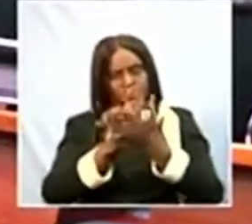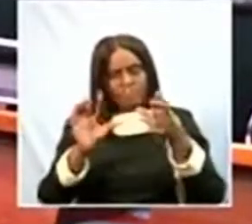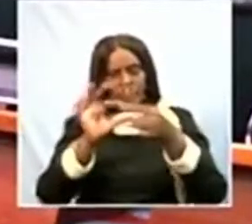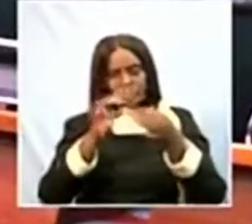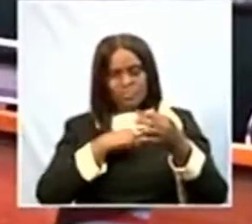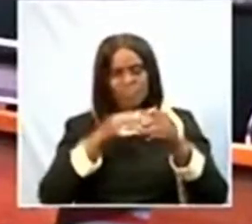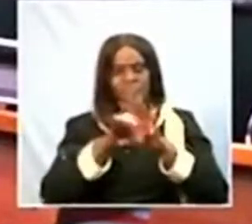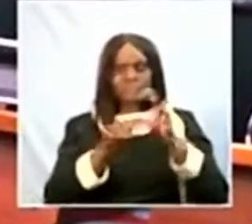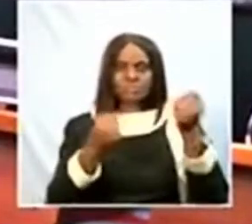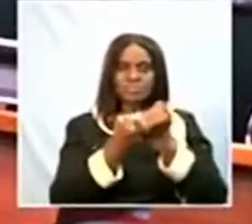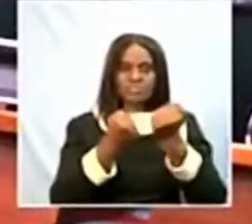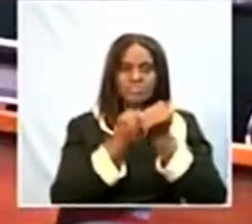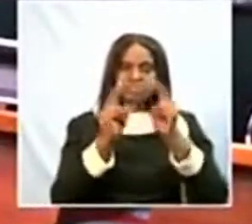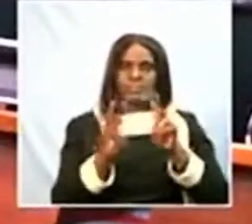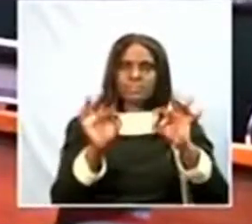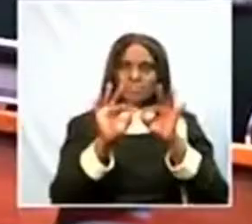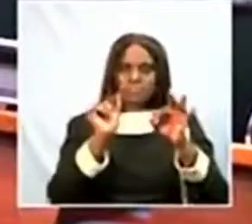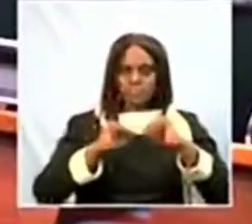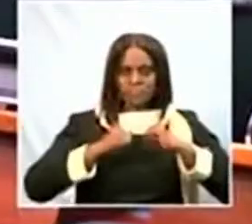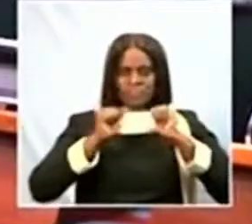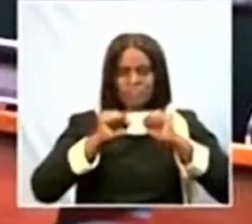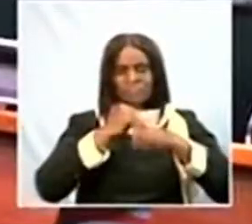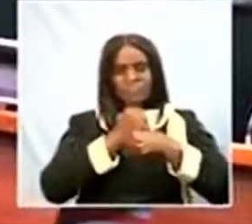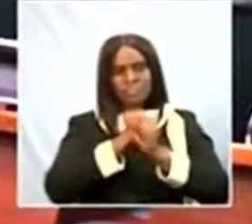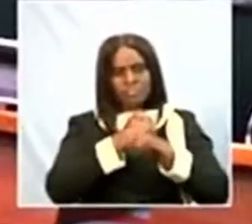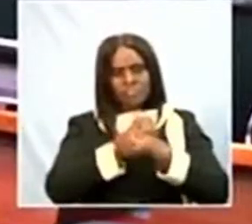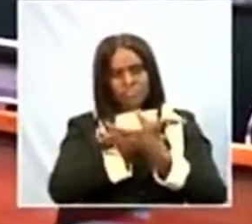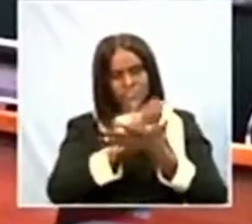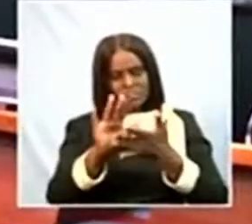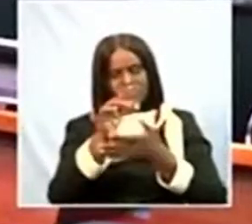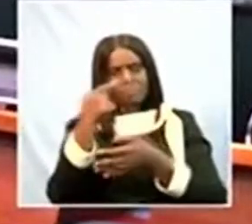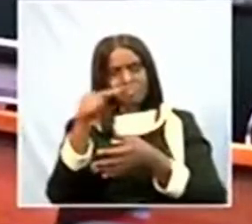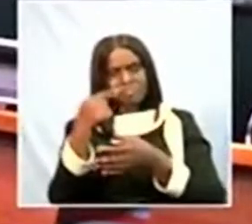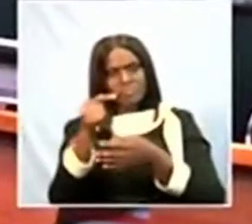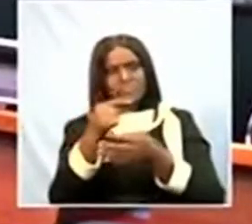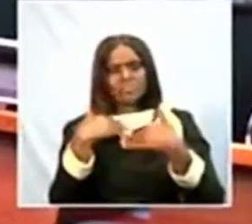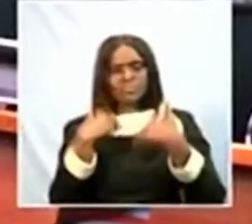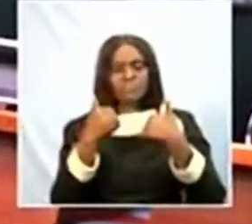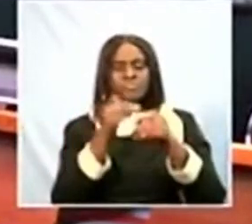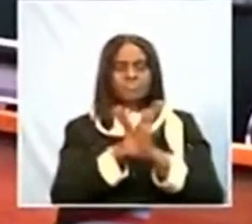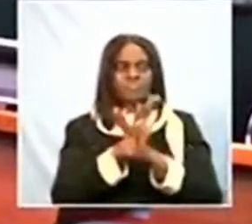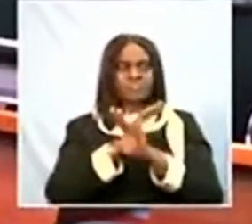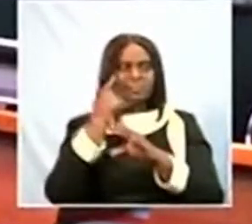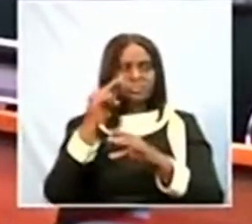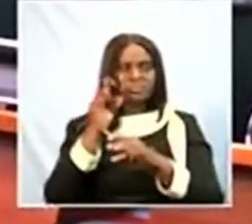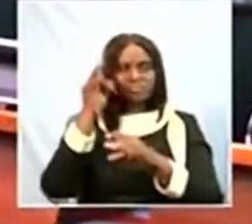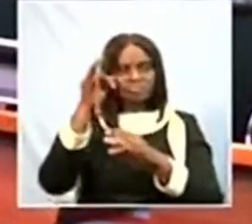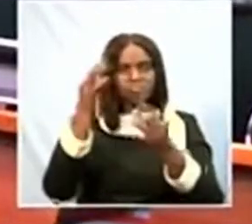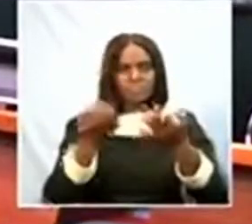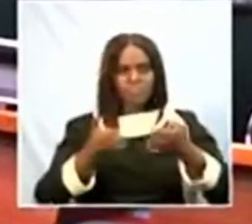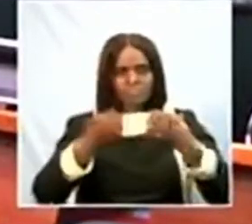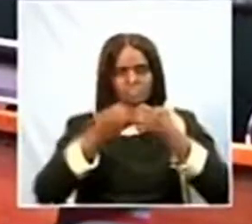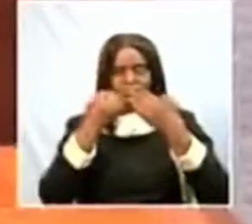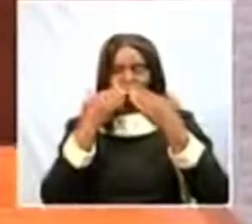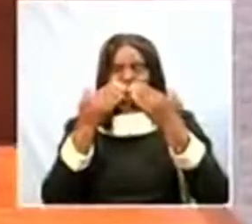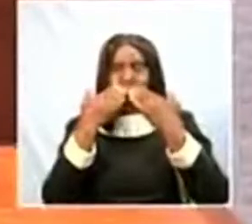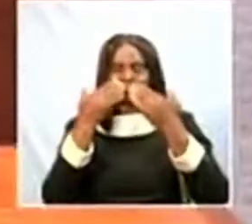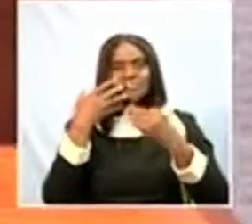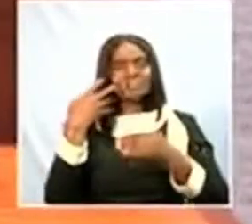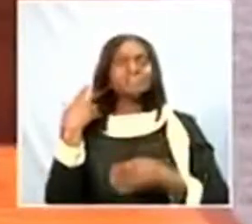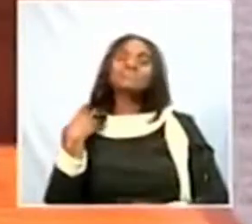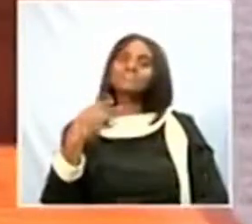me in supporting these efforts so that we can create a cleaner, greener, and healthier Zambia for future generations. I thank you.